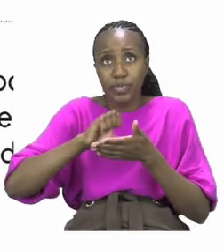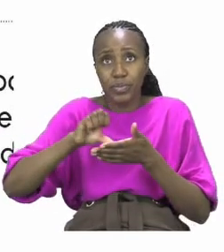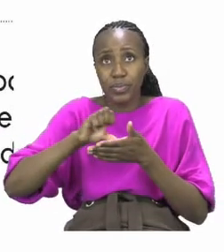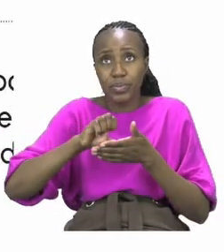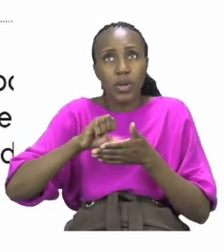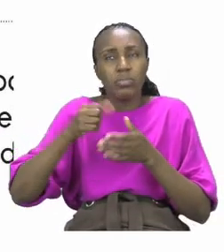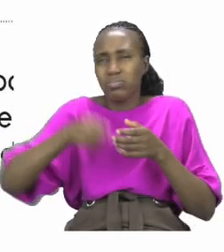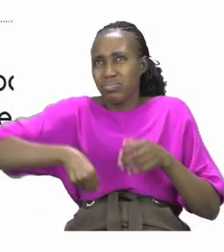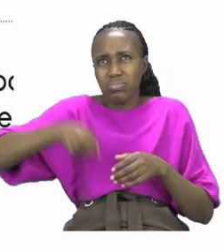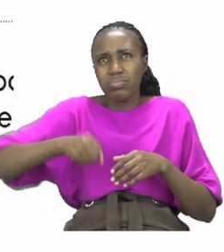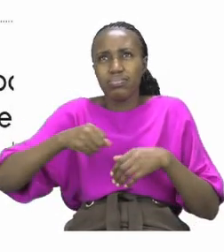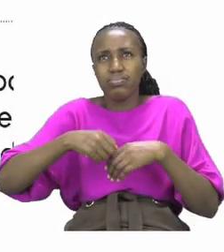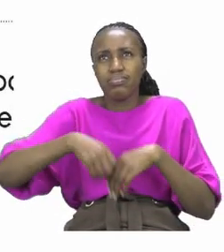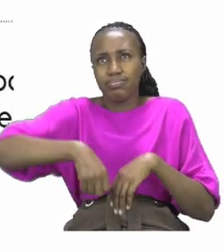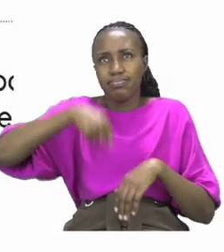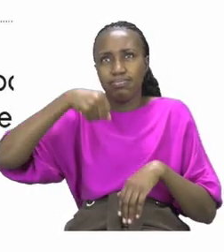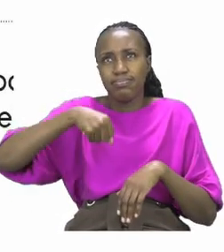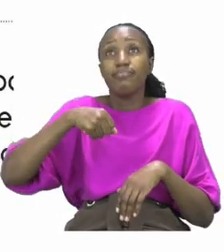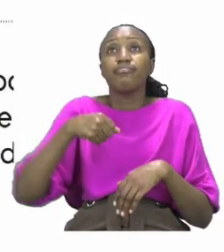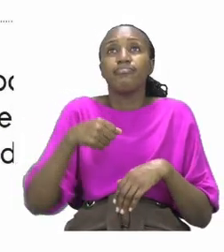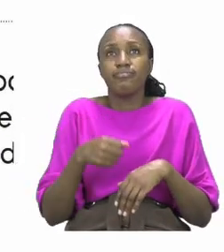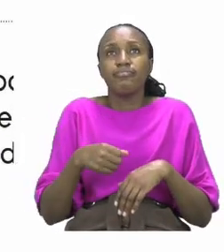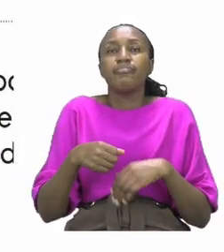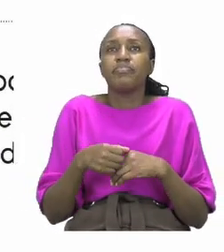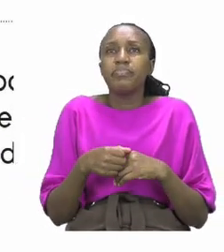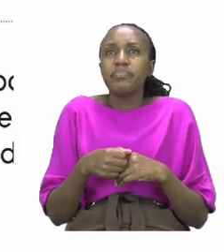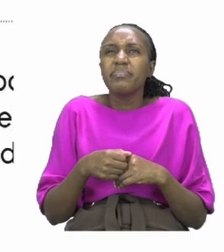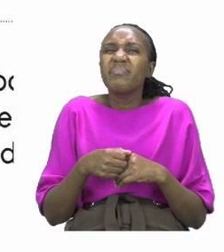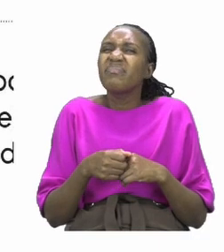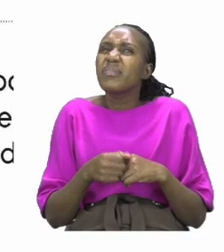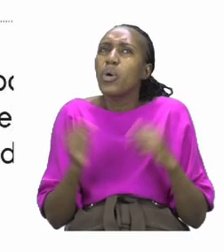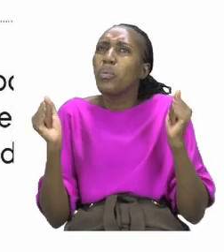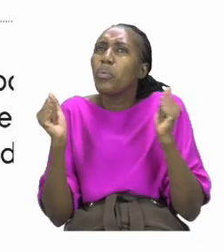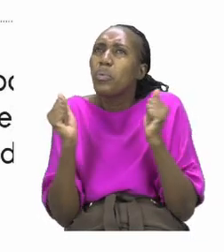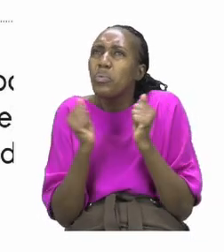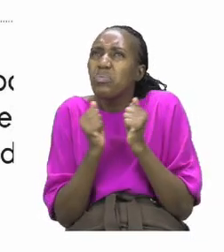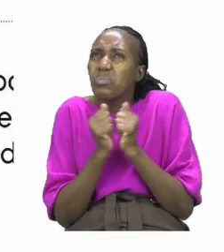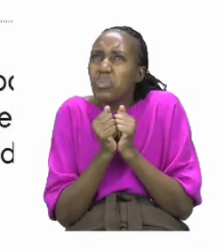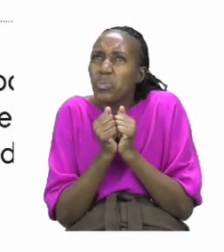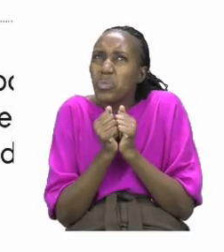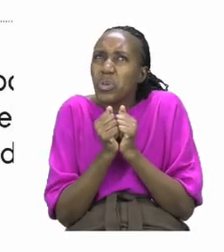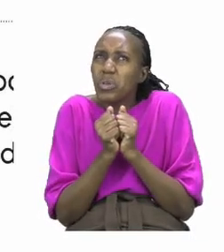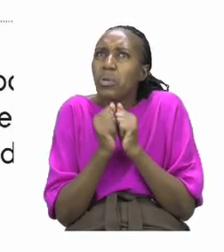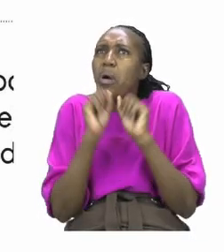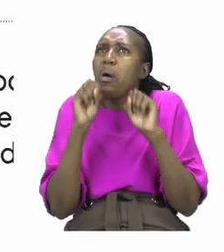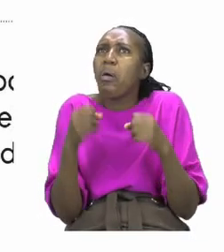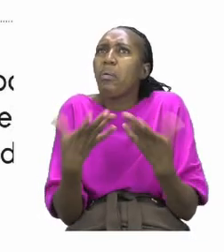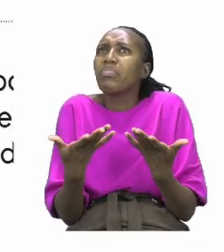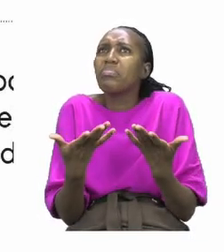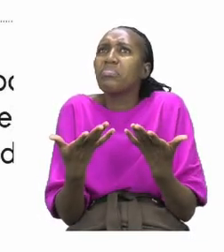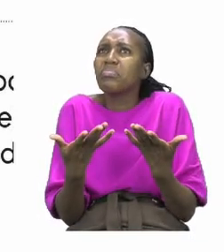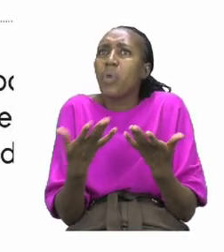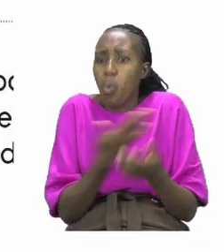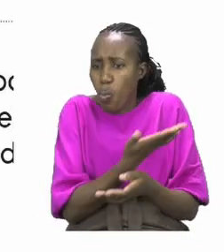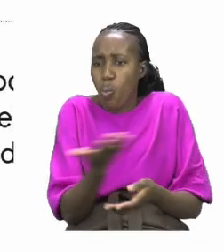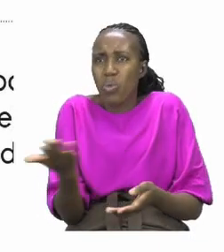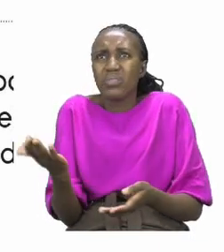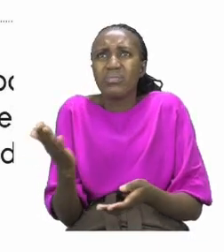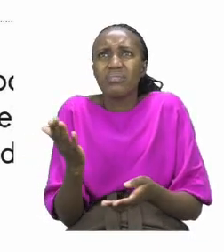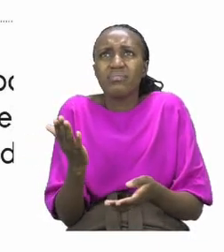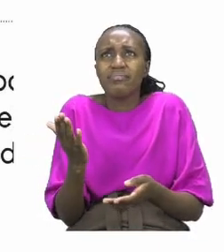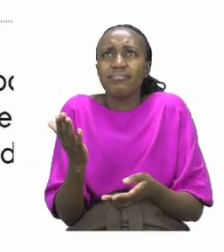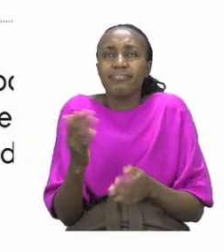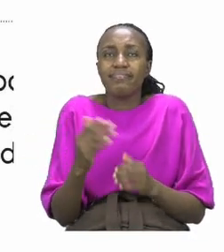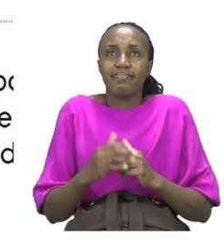the recycle bag. How many recyclables are there all